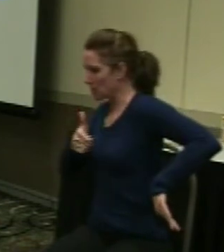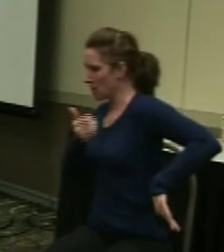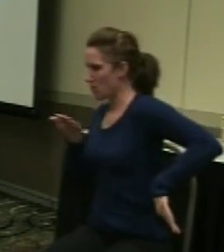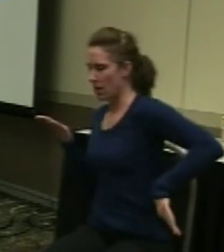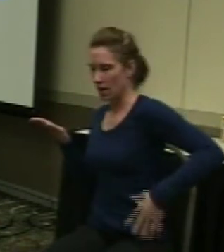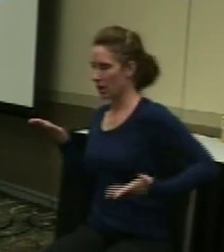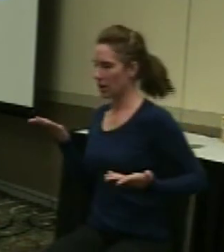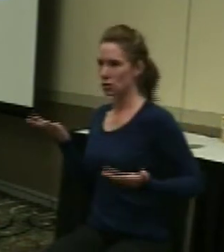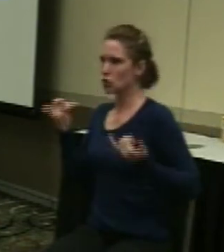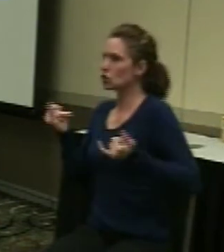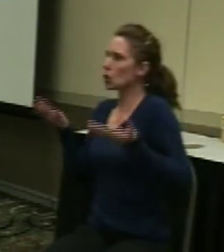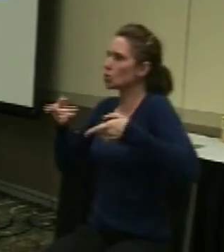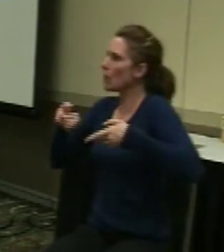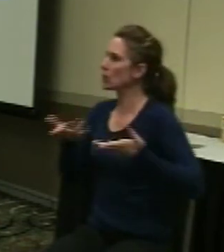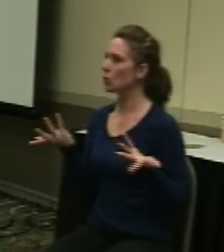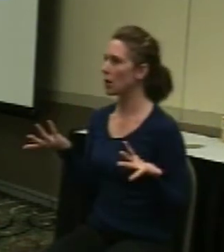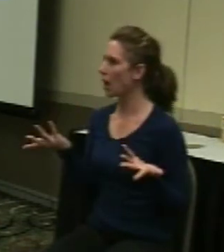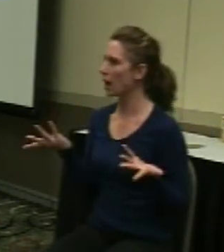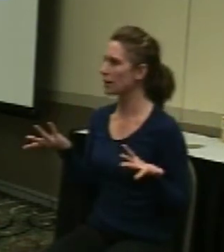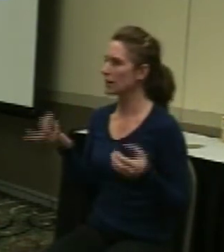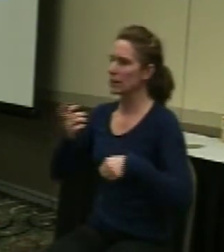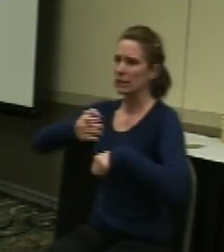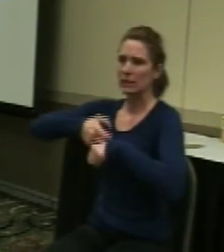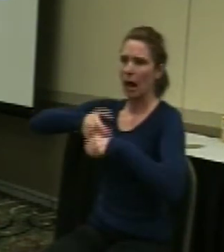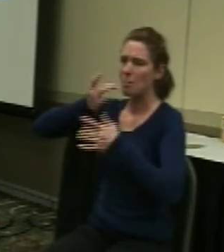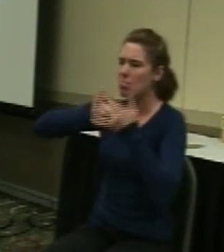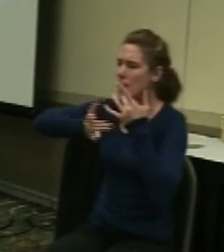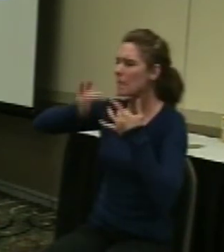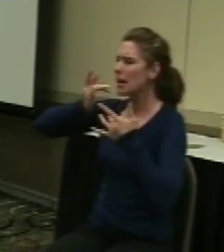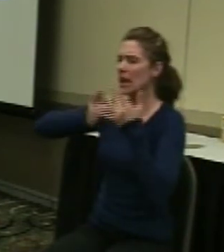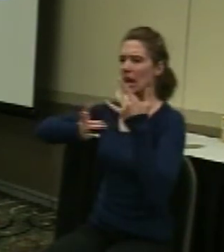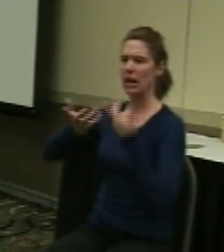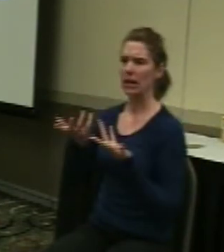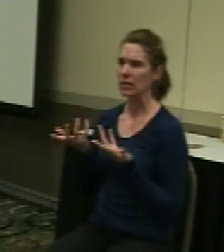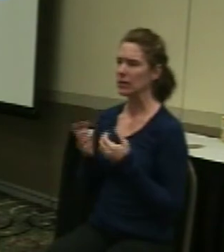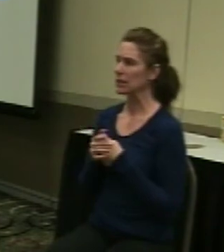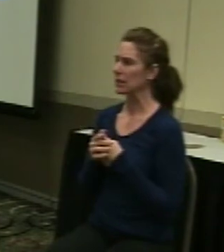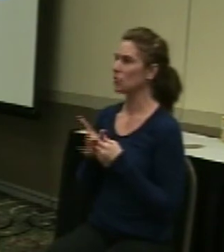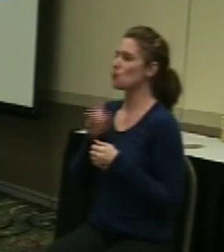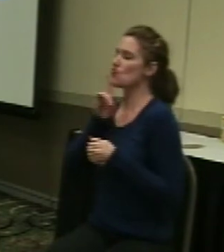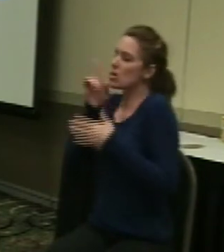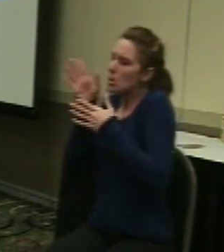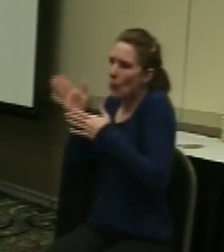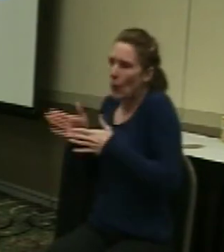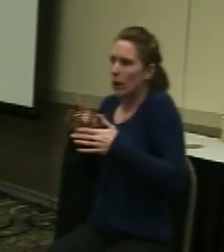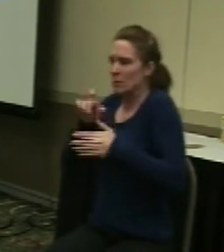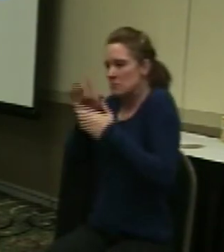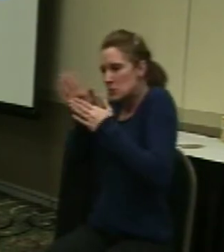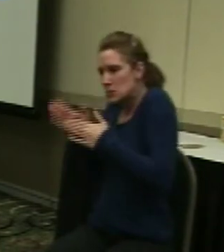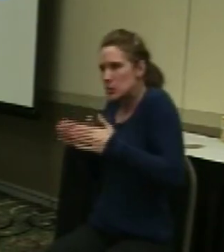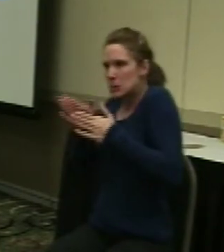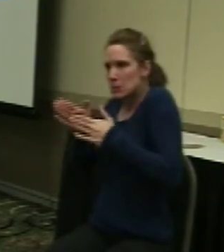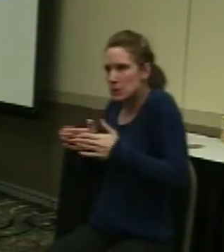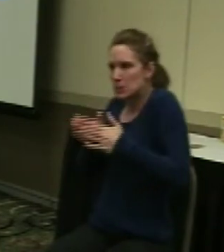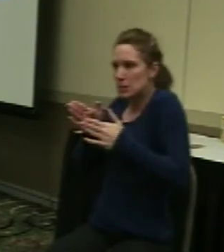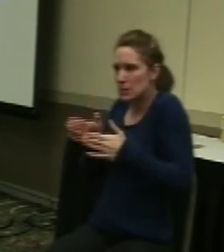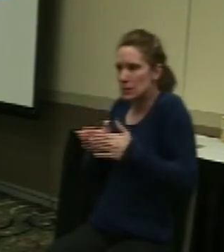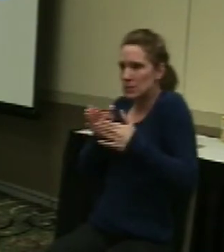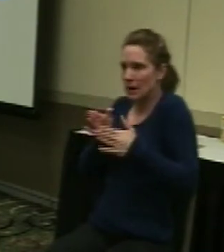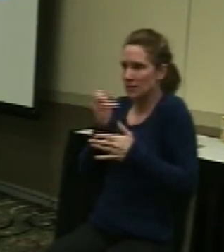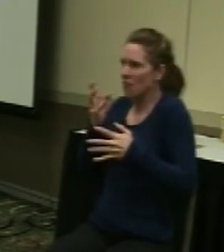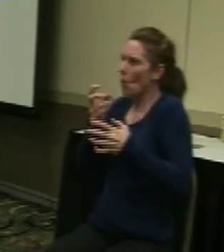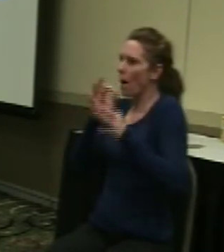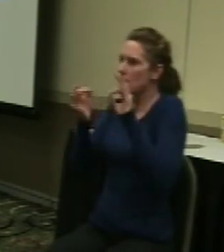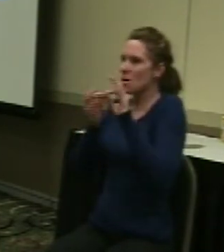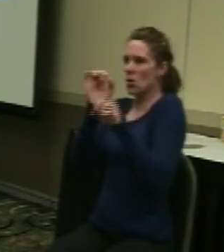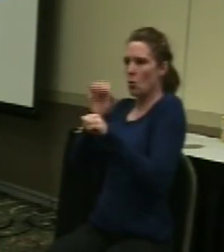piece. So time, we'll have to be extraordinarily efficient and really organized so we can do anything like the kind of work we want to be doing.